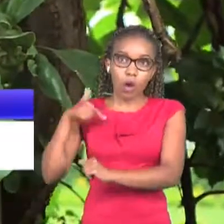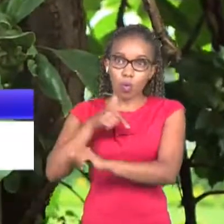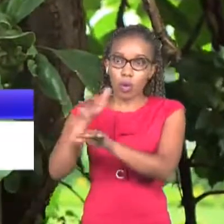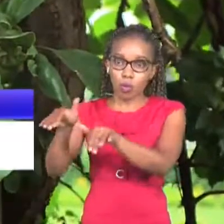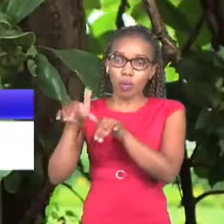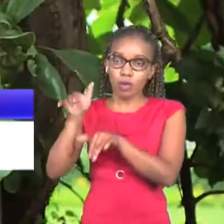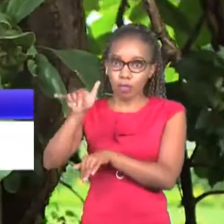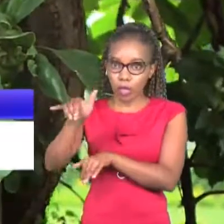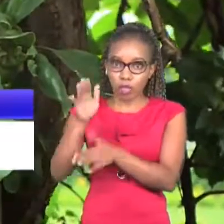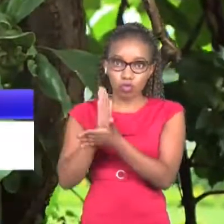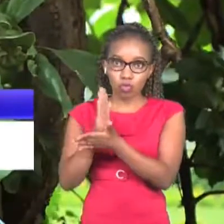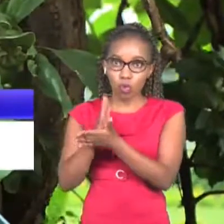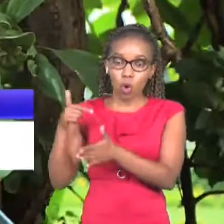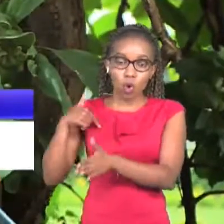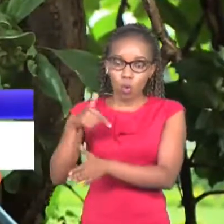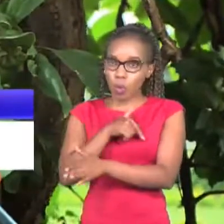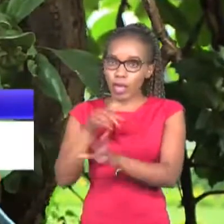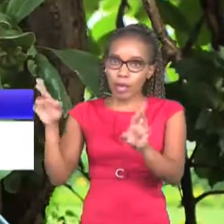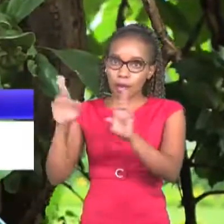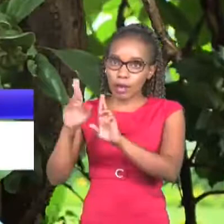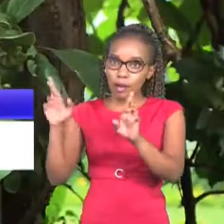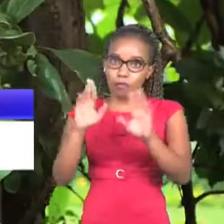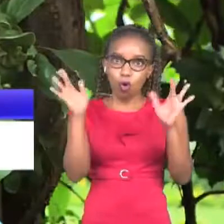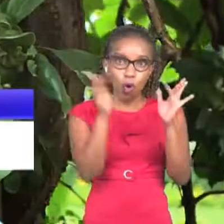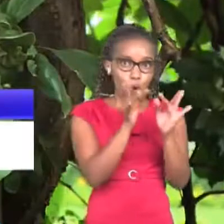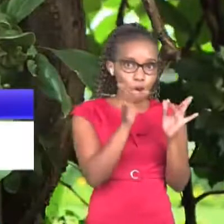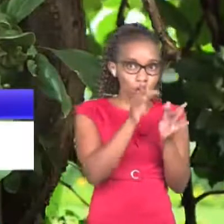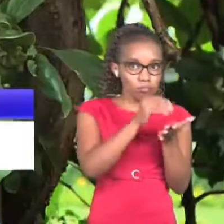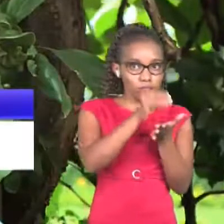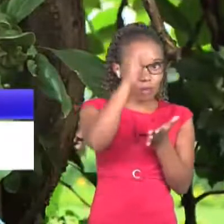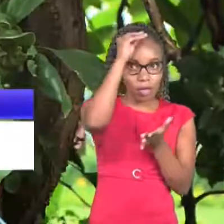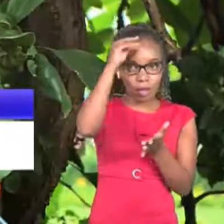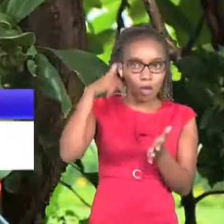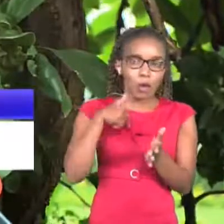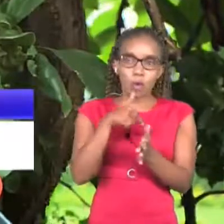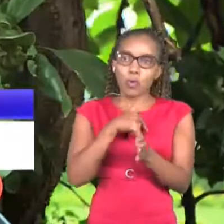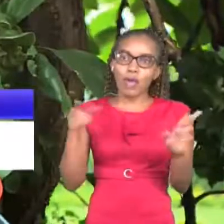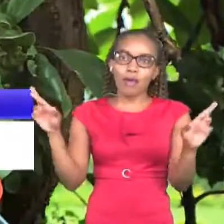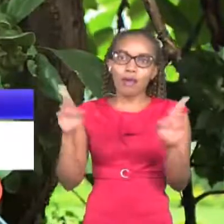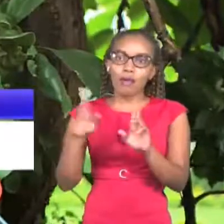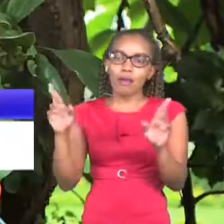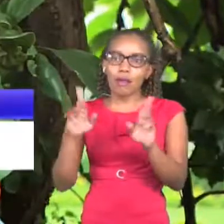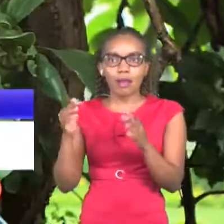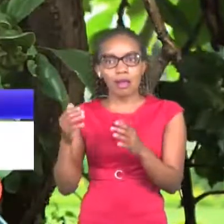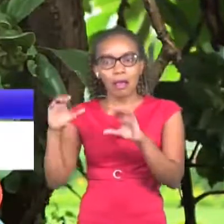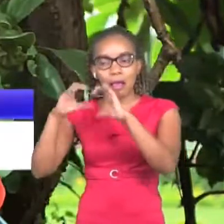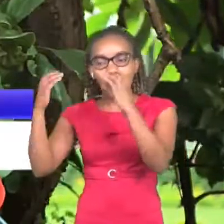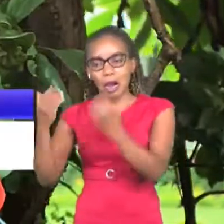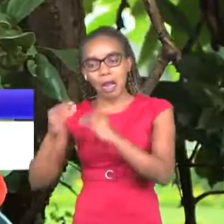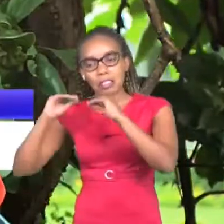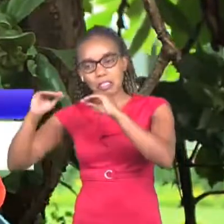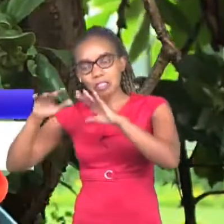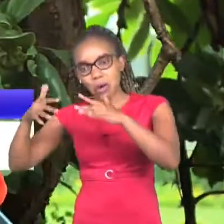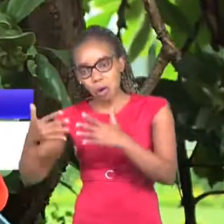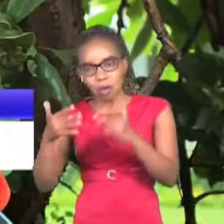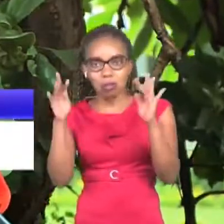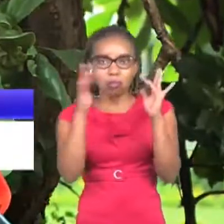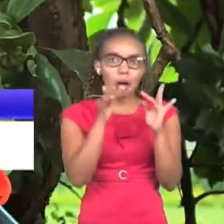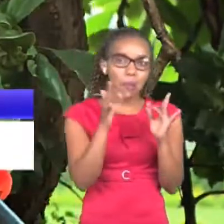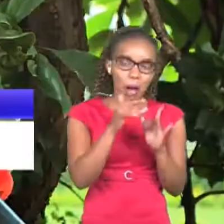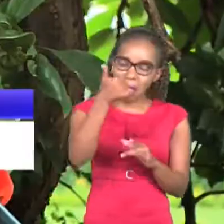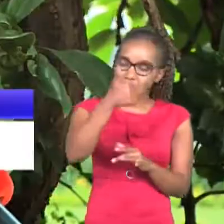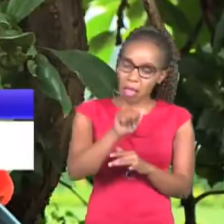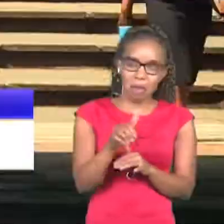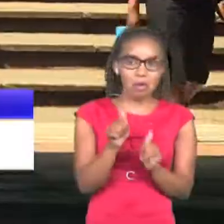we are still ready for online. So we are ready for both physical and online, whichever they choose is still okay